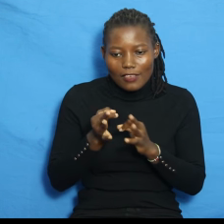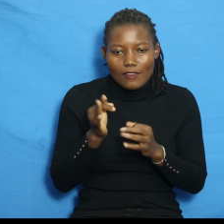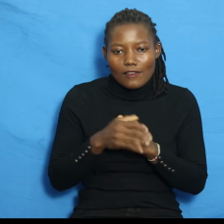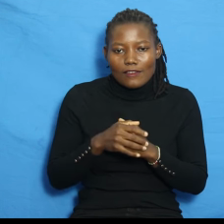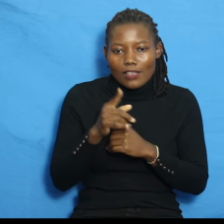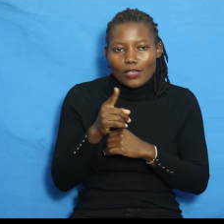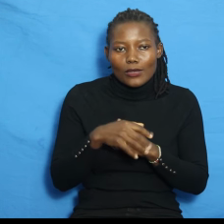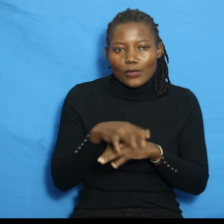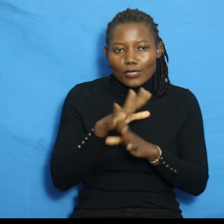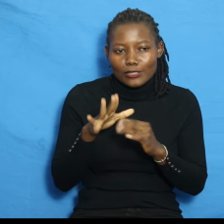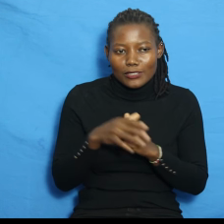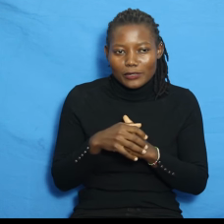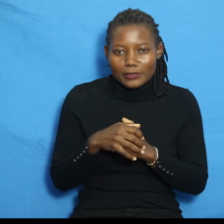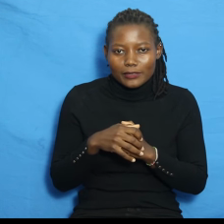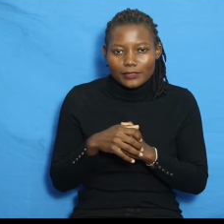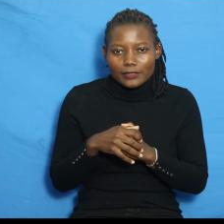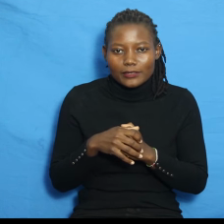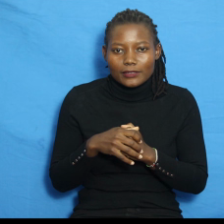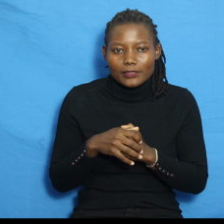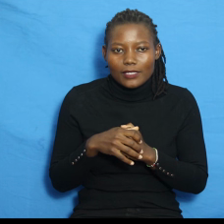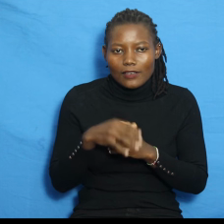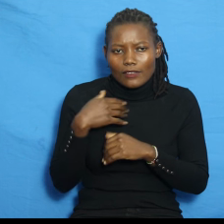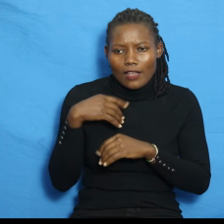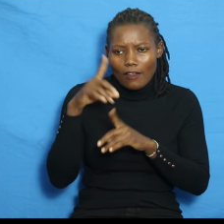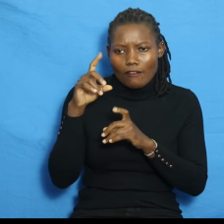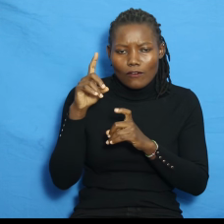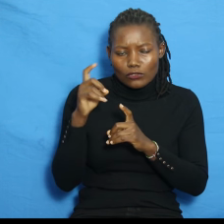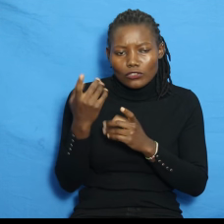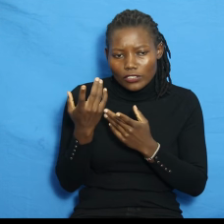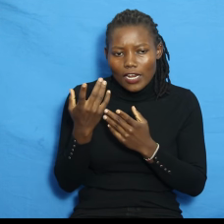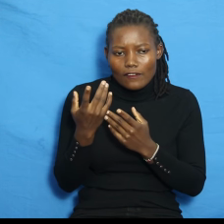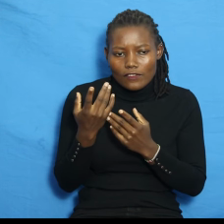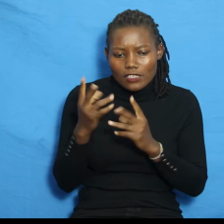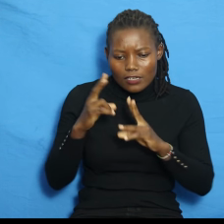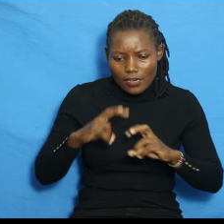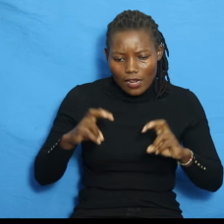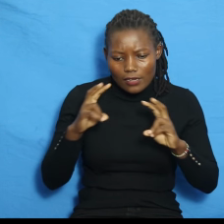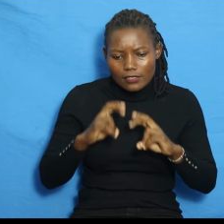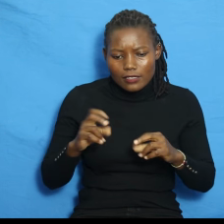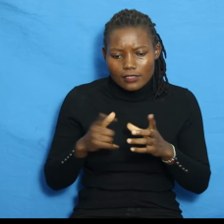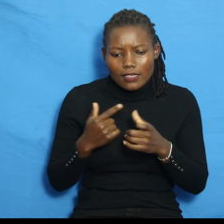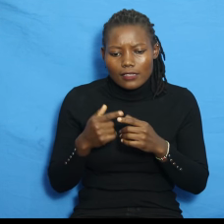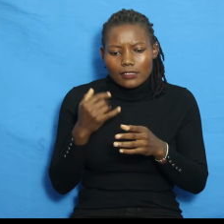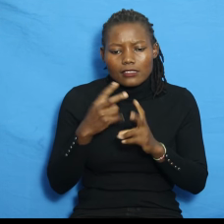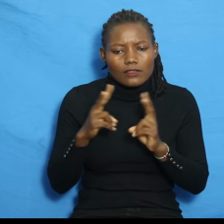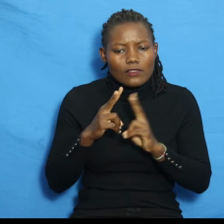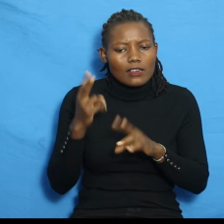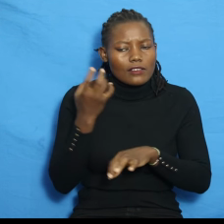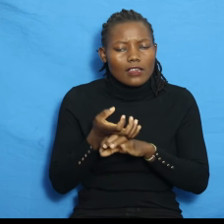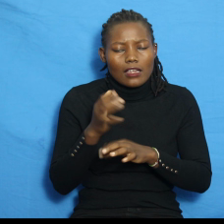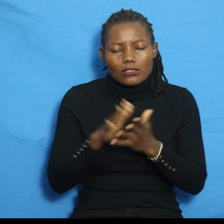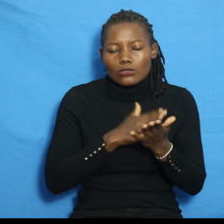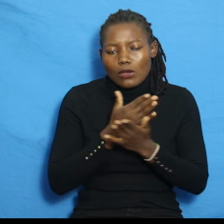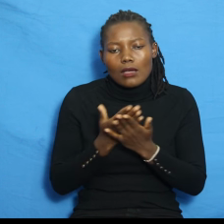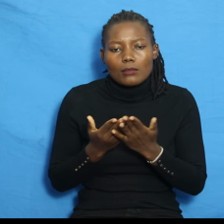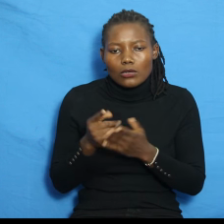if you don't have a photographic analysis, then it is very difficult to apply